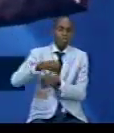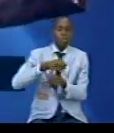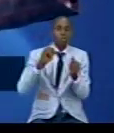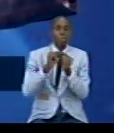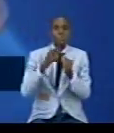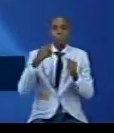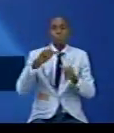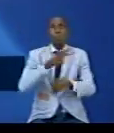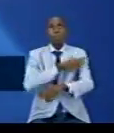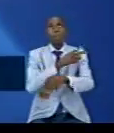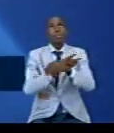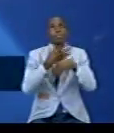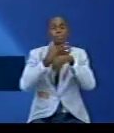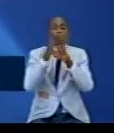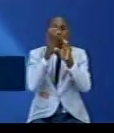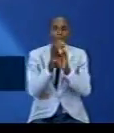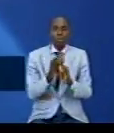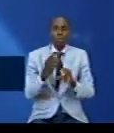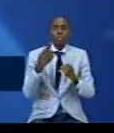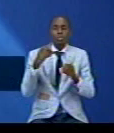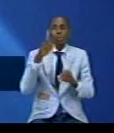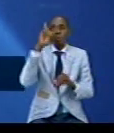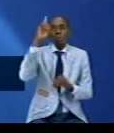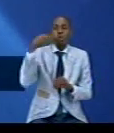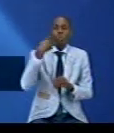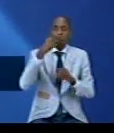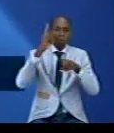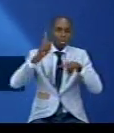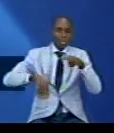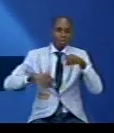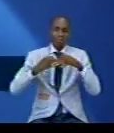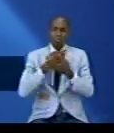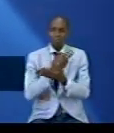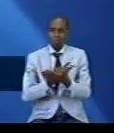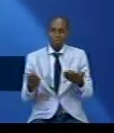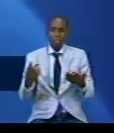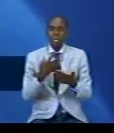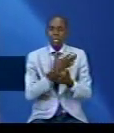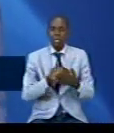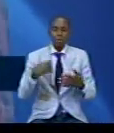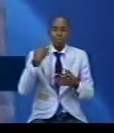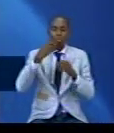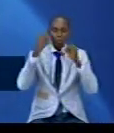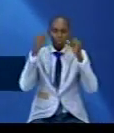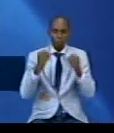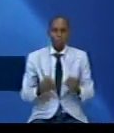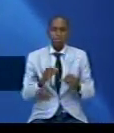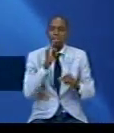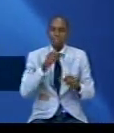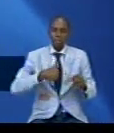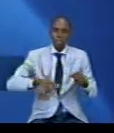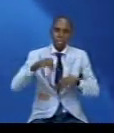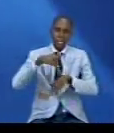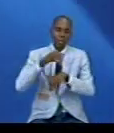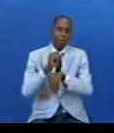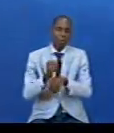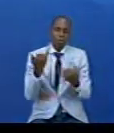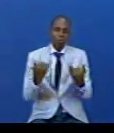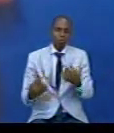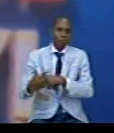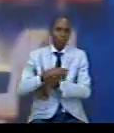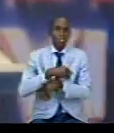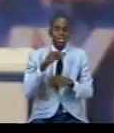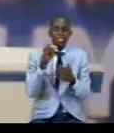fail and whose power is still at work until today, those infirmities